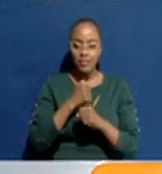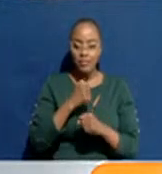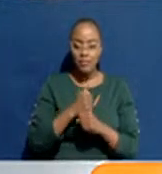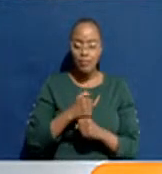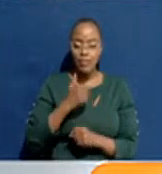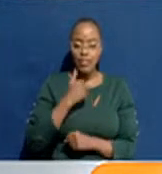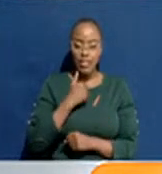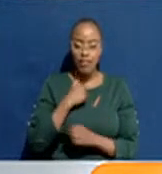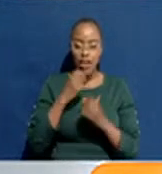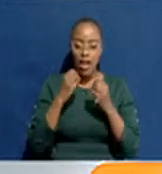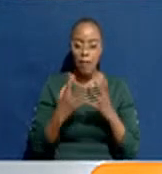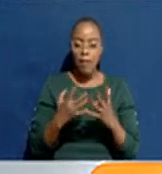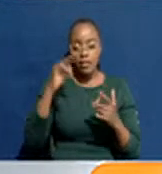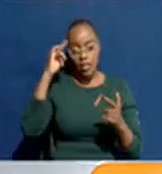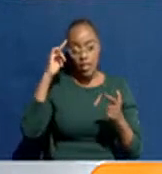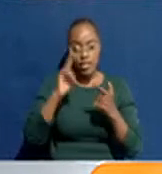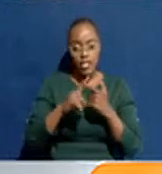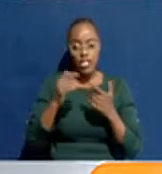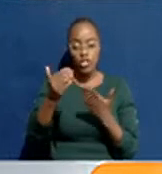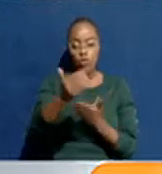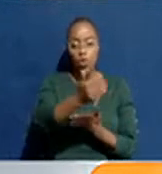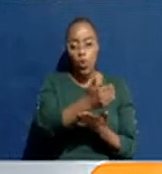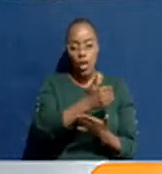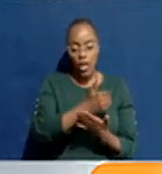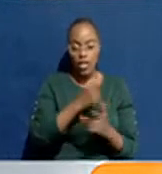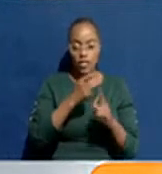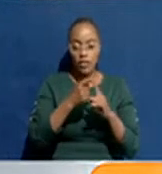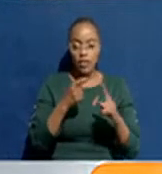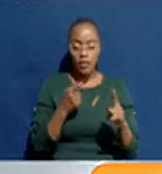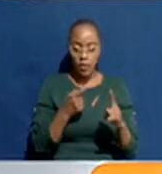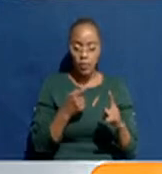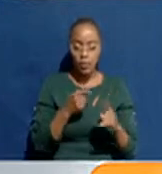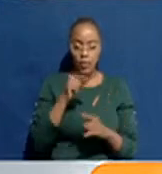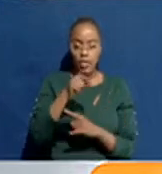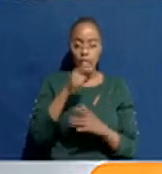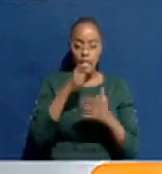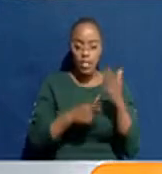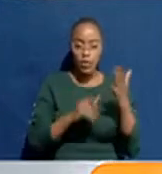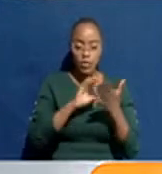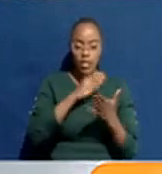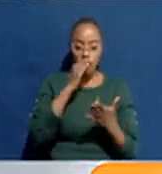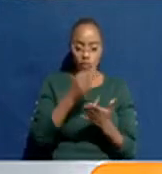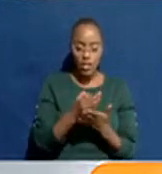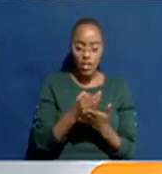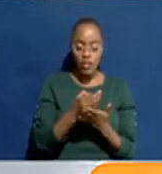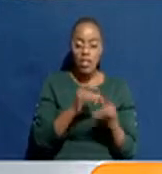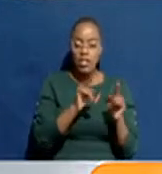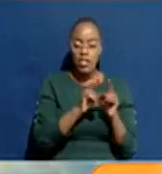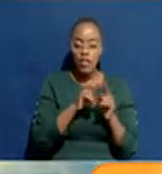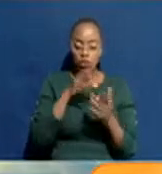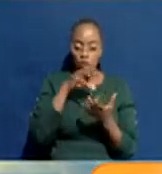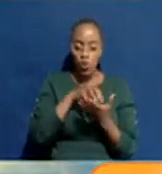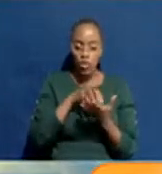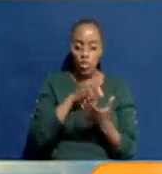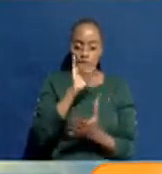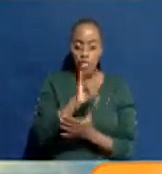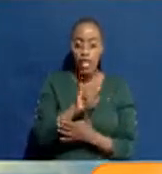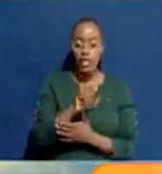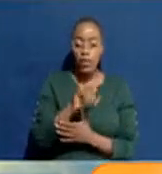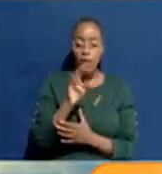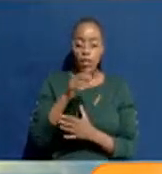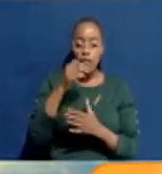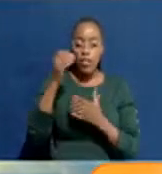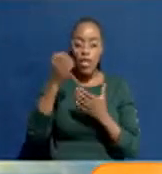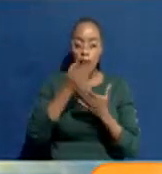tell us then how much do they intend to collect from this housing fund. And just to put it into context, you want the employer